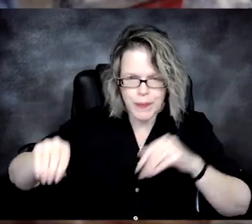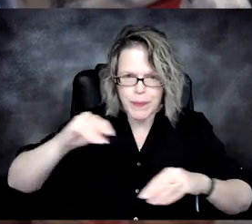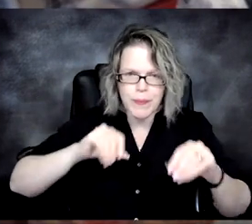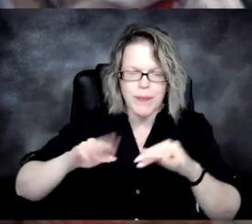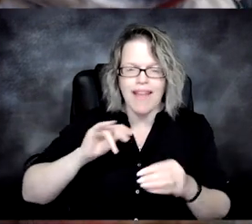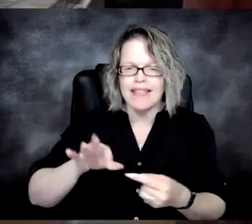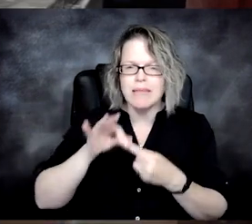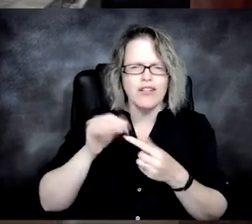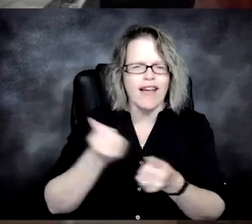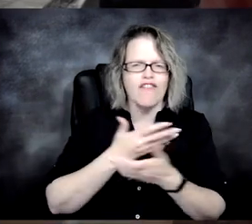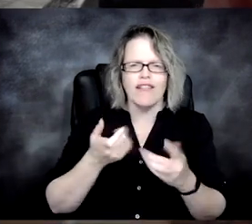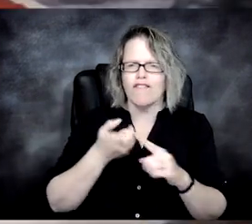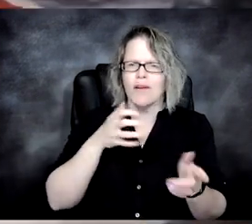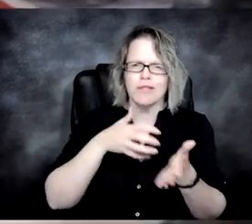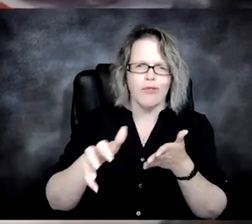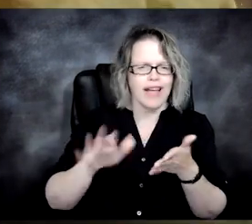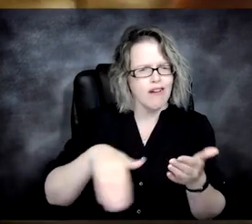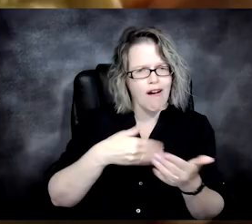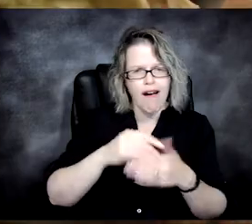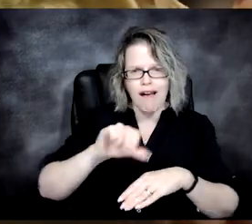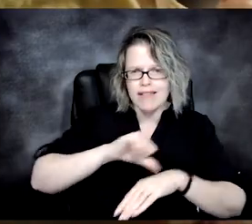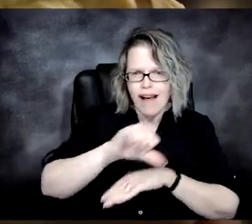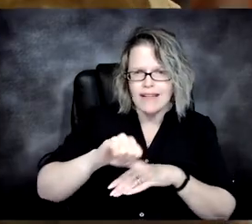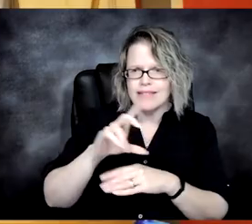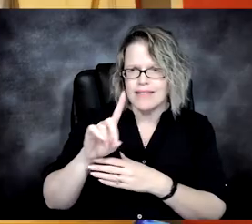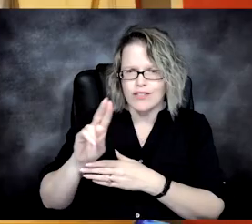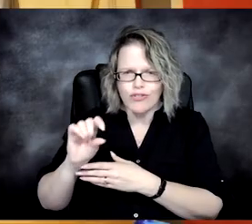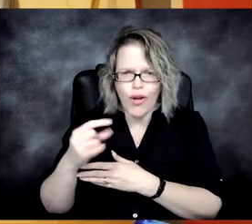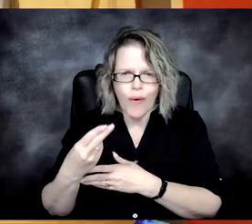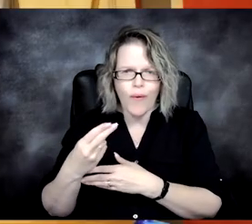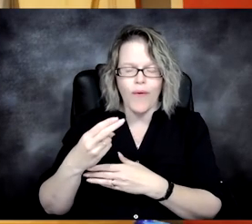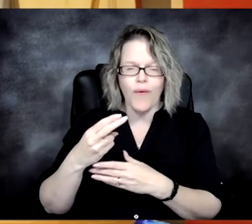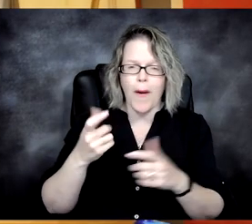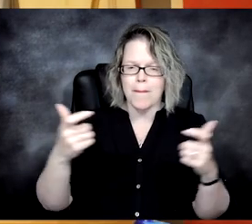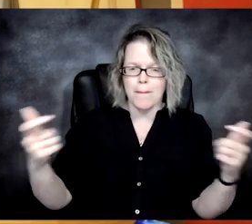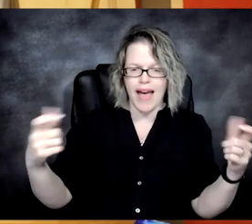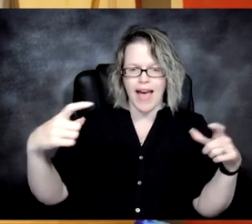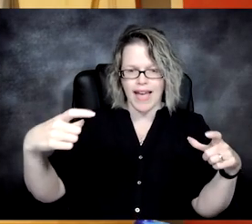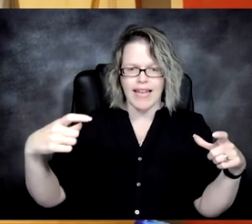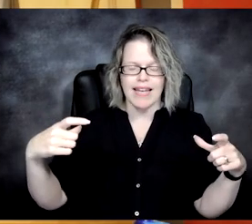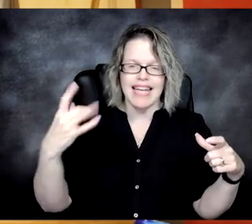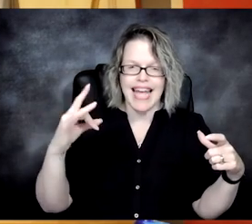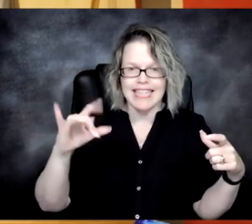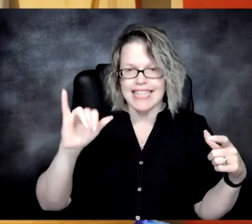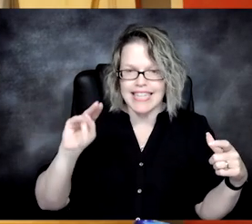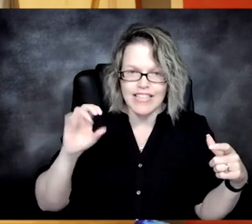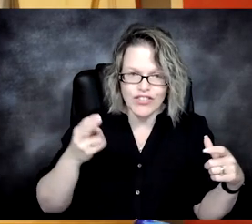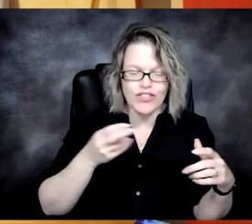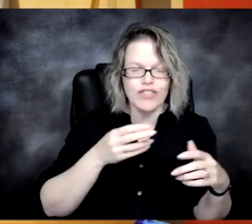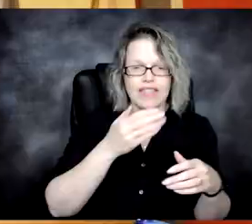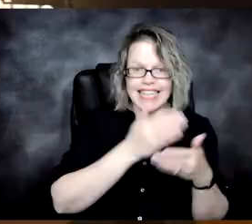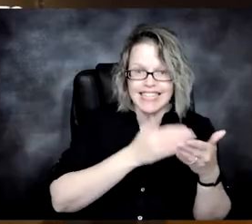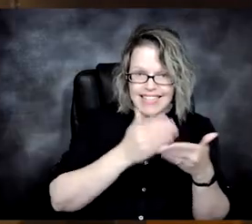specials. We make everything from scratch right here, all our sauces, all of our doughs. We make giant 18-inch pizzas available by the slice or by the